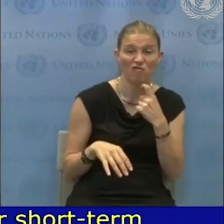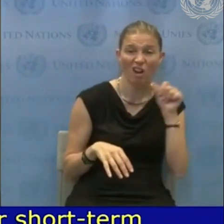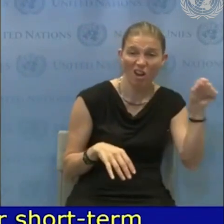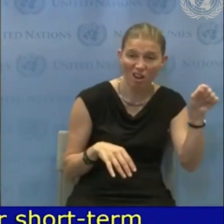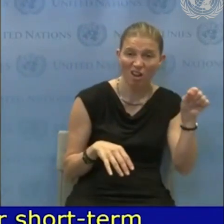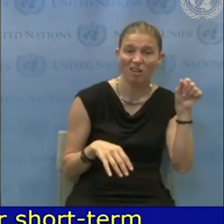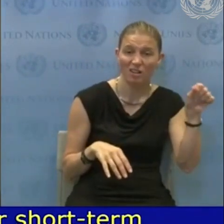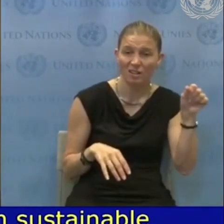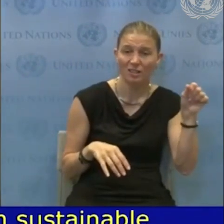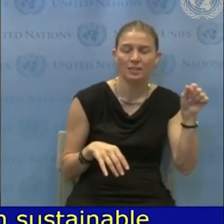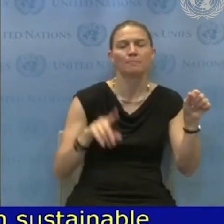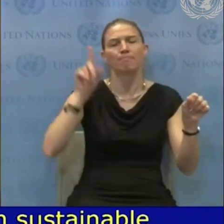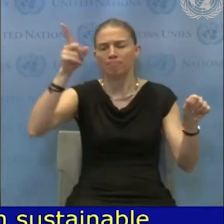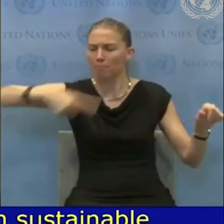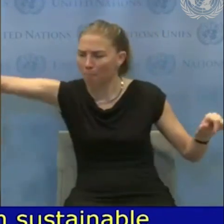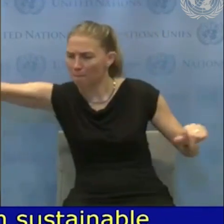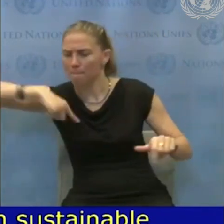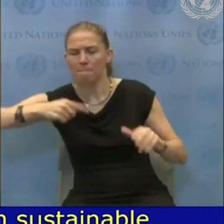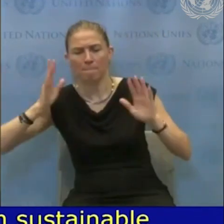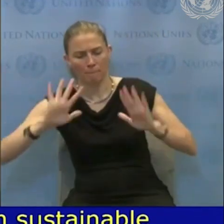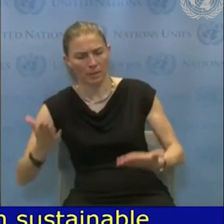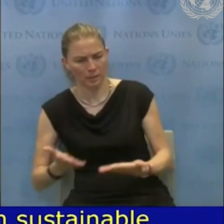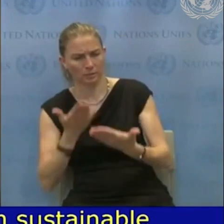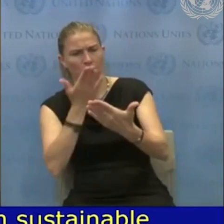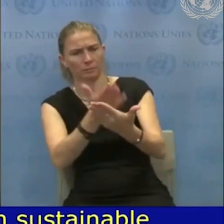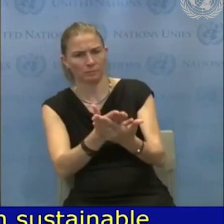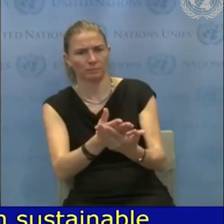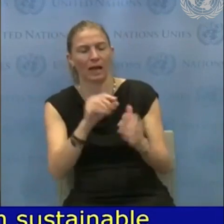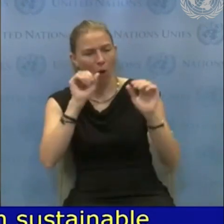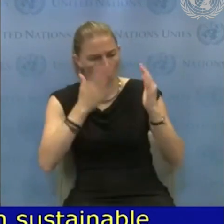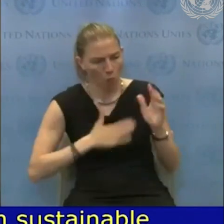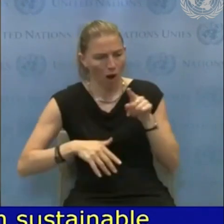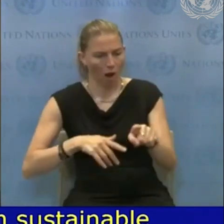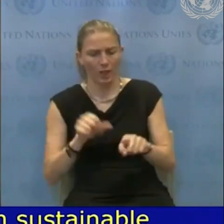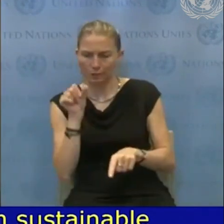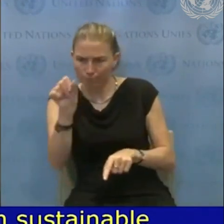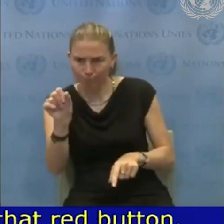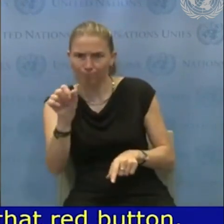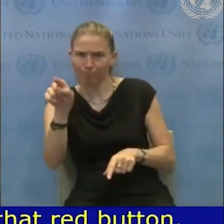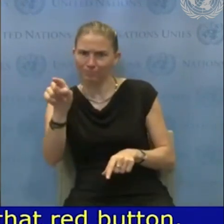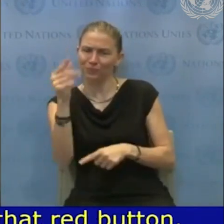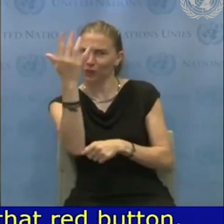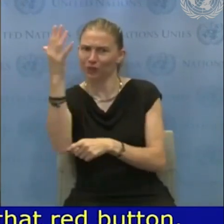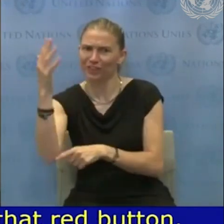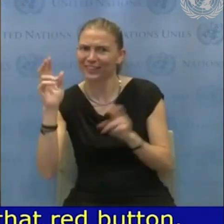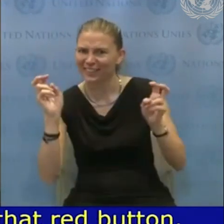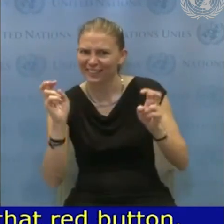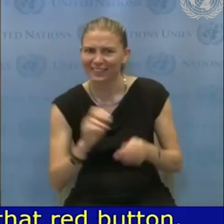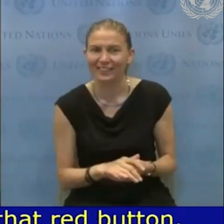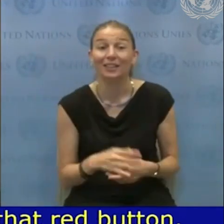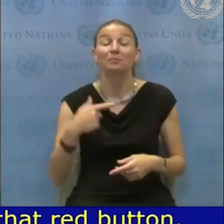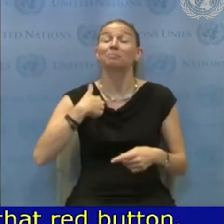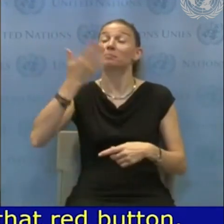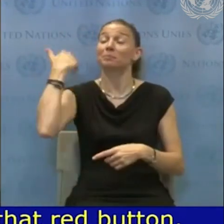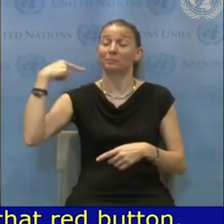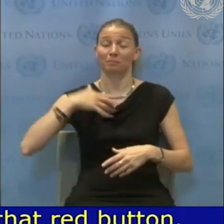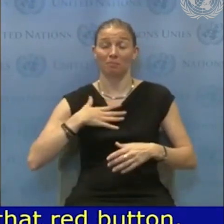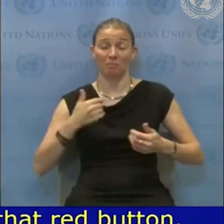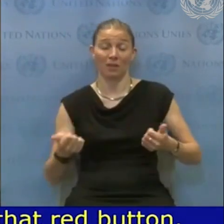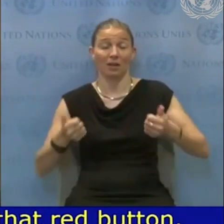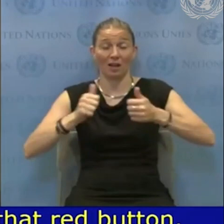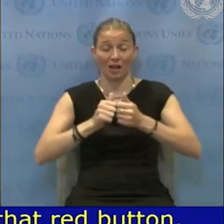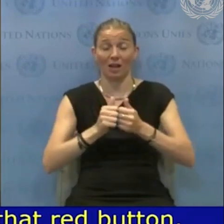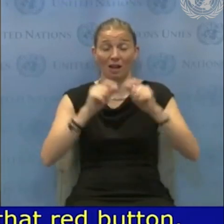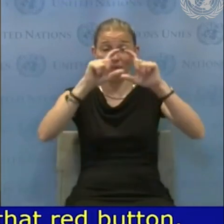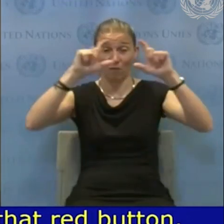button options. In 2002, I co-founded my firm, Bridges. We